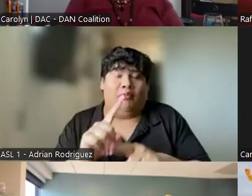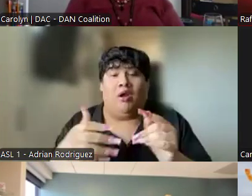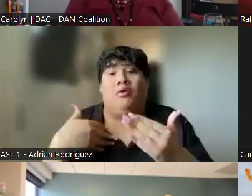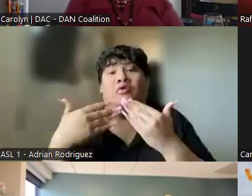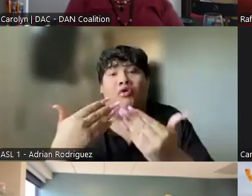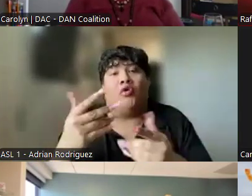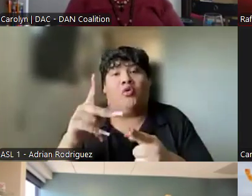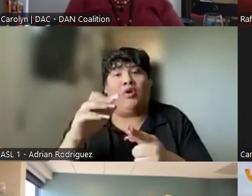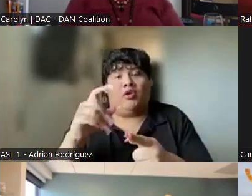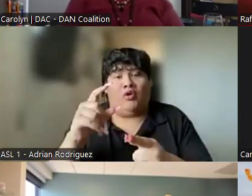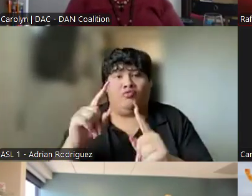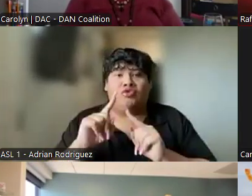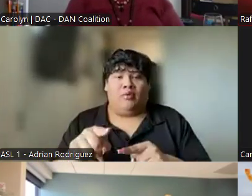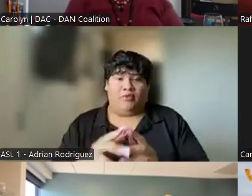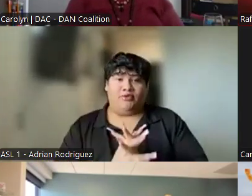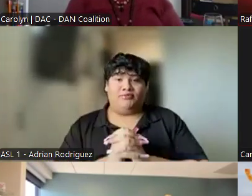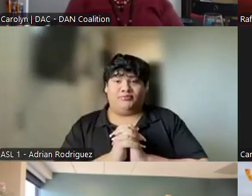comment.